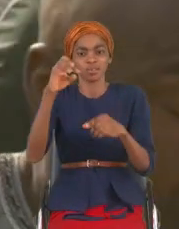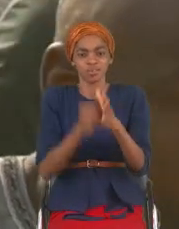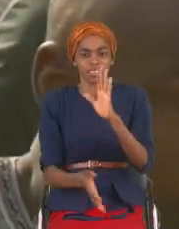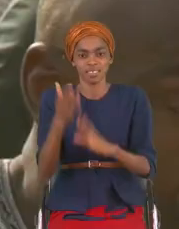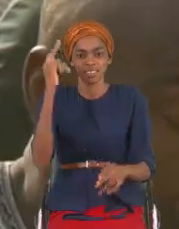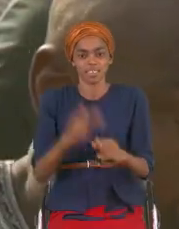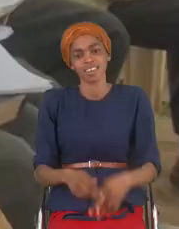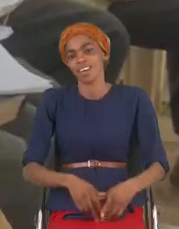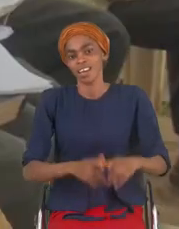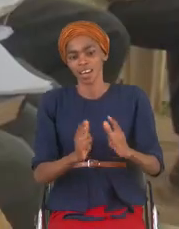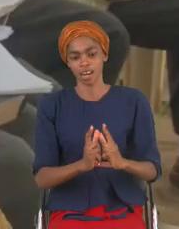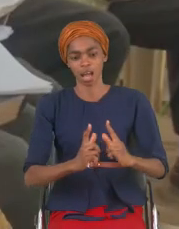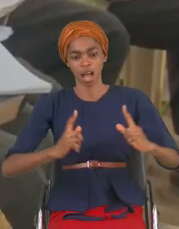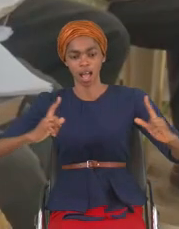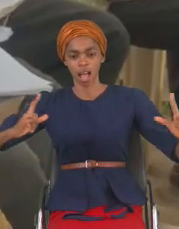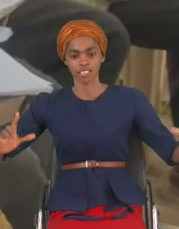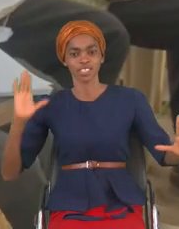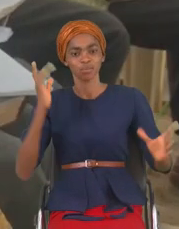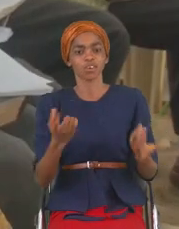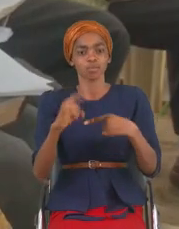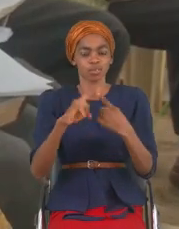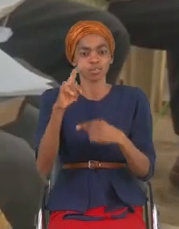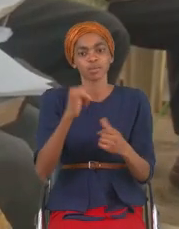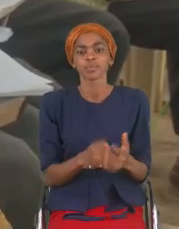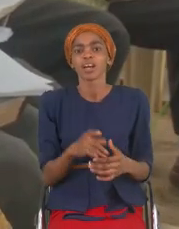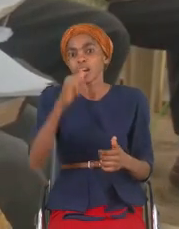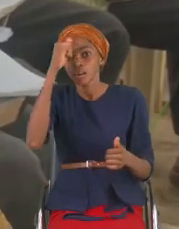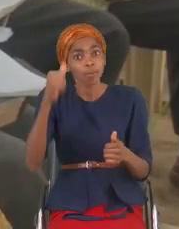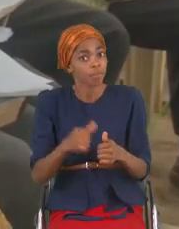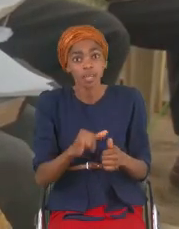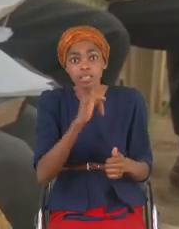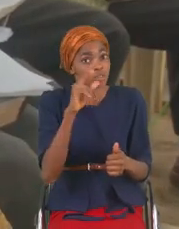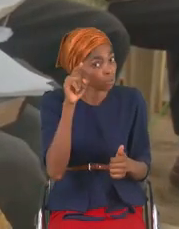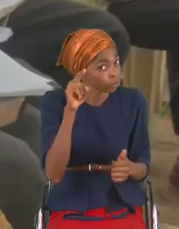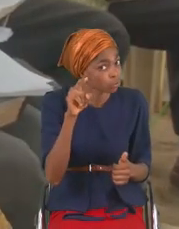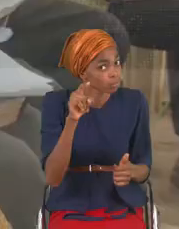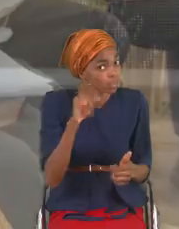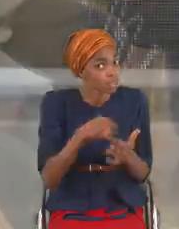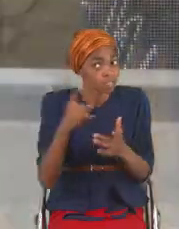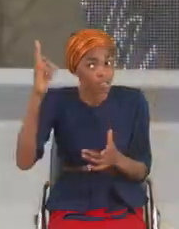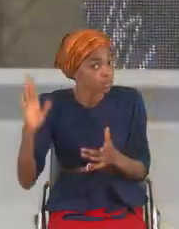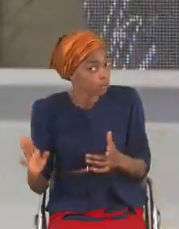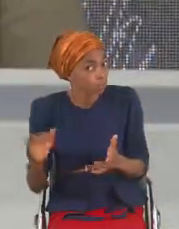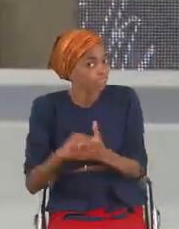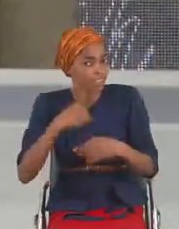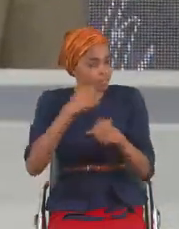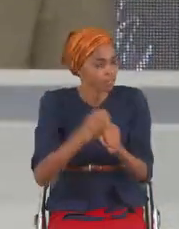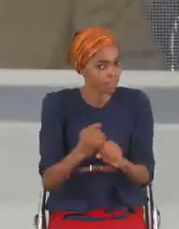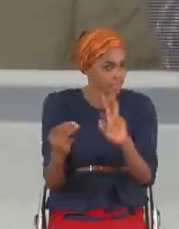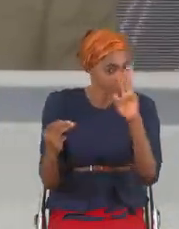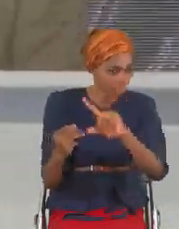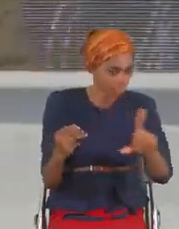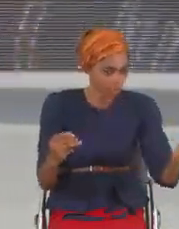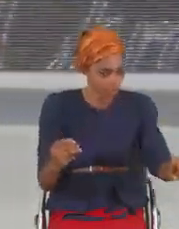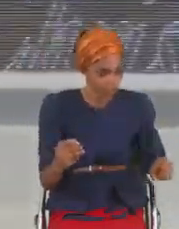Increase will come to you. And remember, it's not you, it's him. He made them. He has